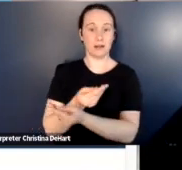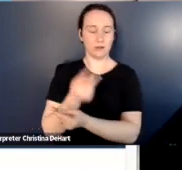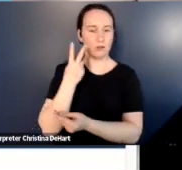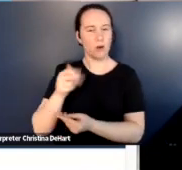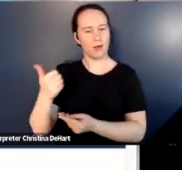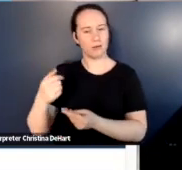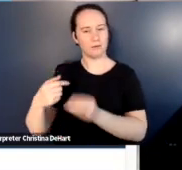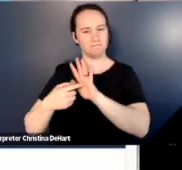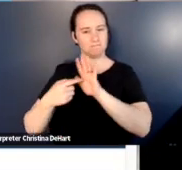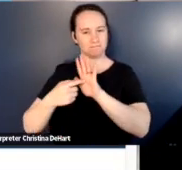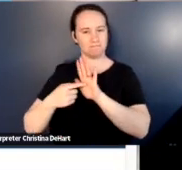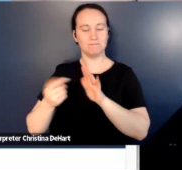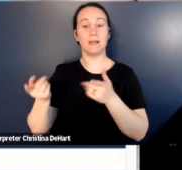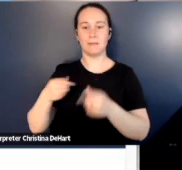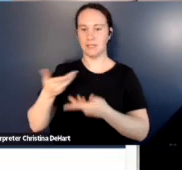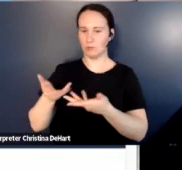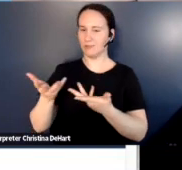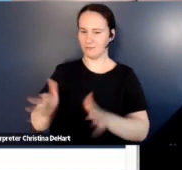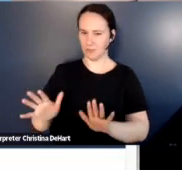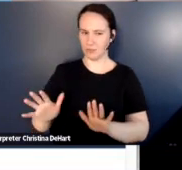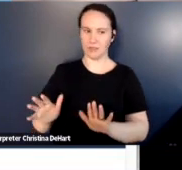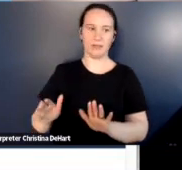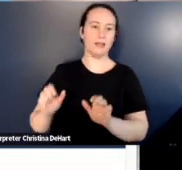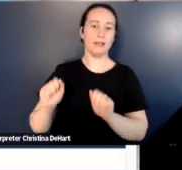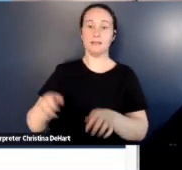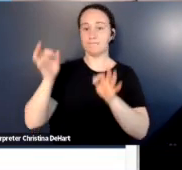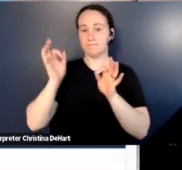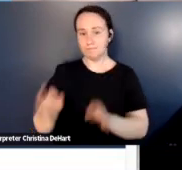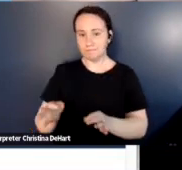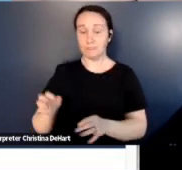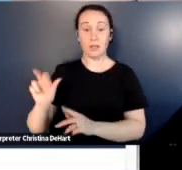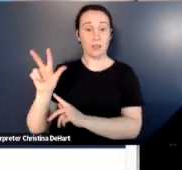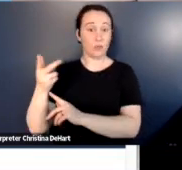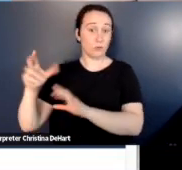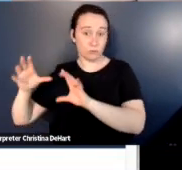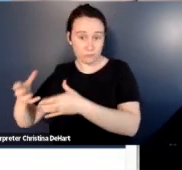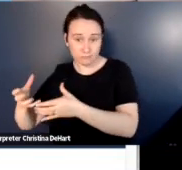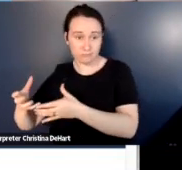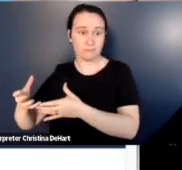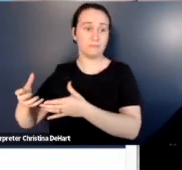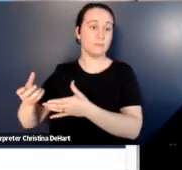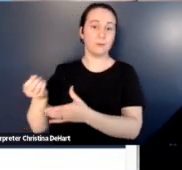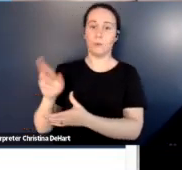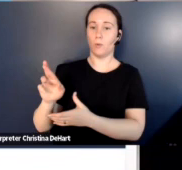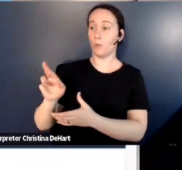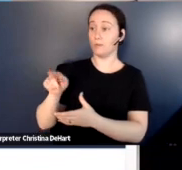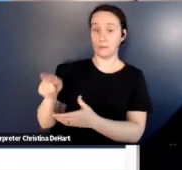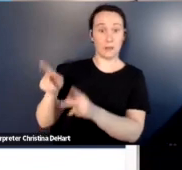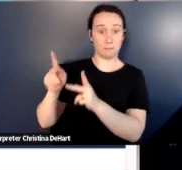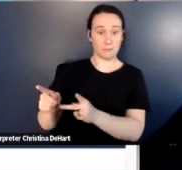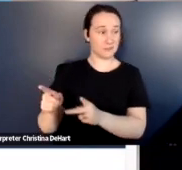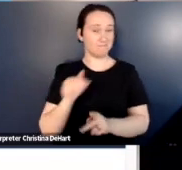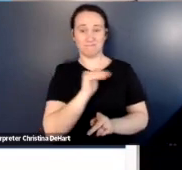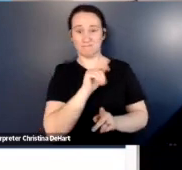we're in an interaction. Can designate whether this is third party or a help seeker is calling on behalf of